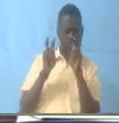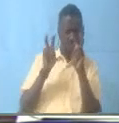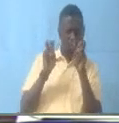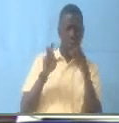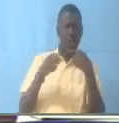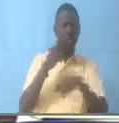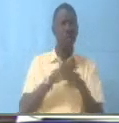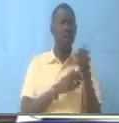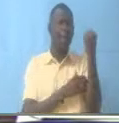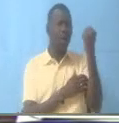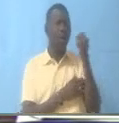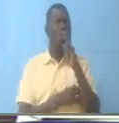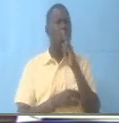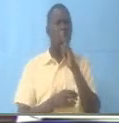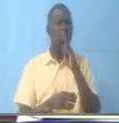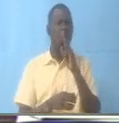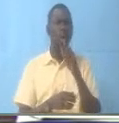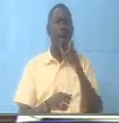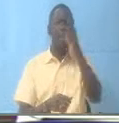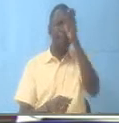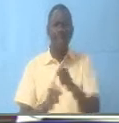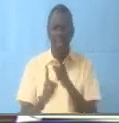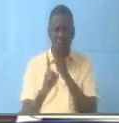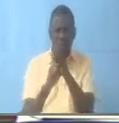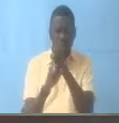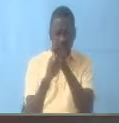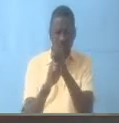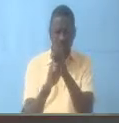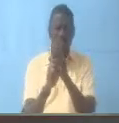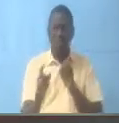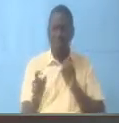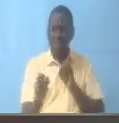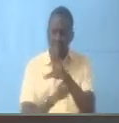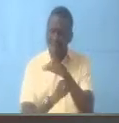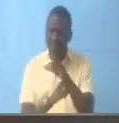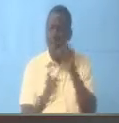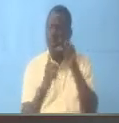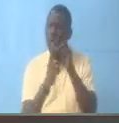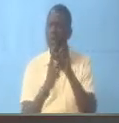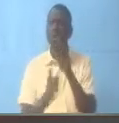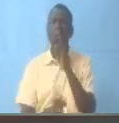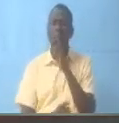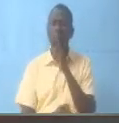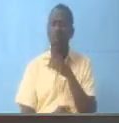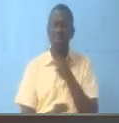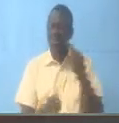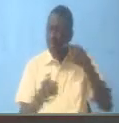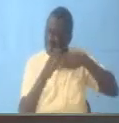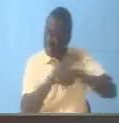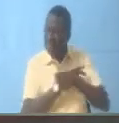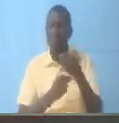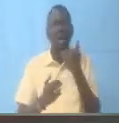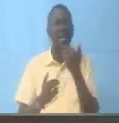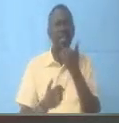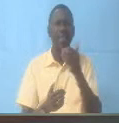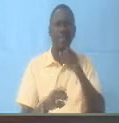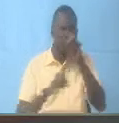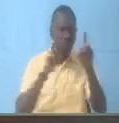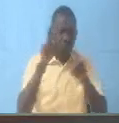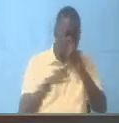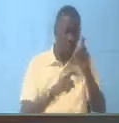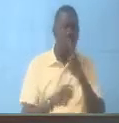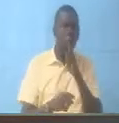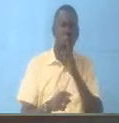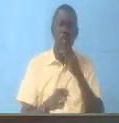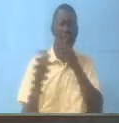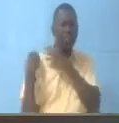to shoot? wax ne mbiri nag noonu la demee digala sax commission bi ñoom demuñ gëstu bi ca biir pour xam kan moo joxe ndigal bi pour ñu fetel